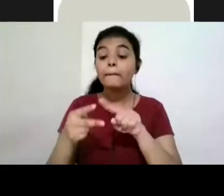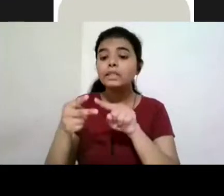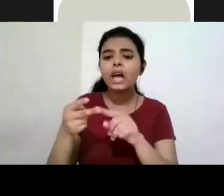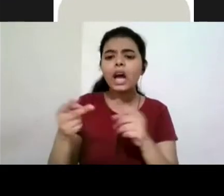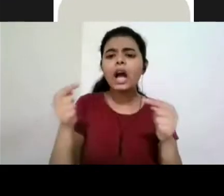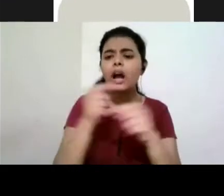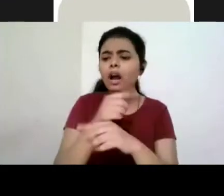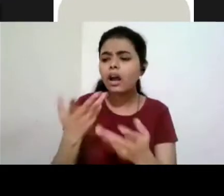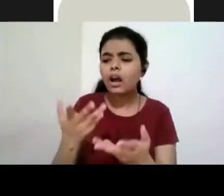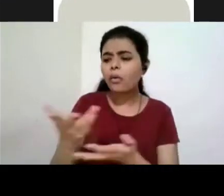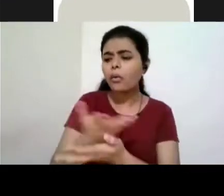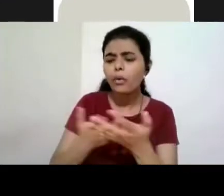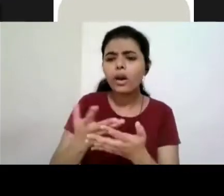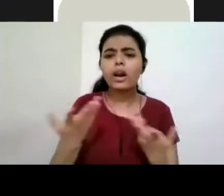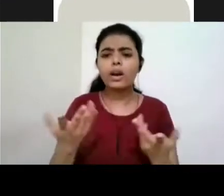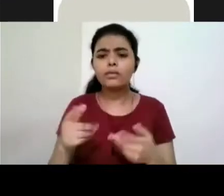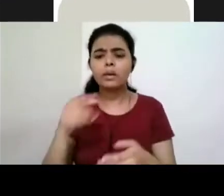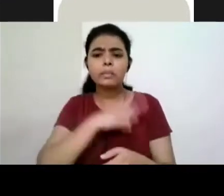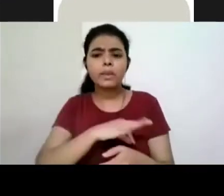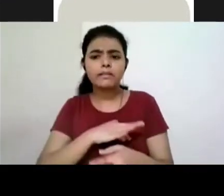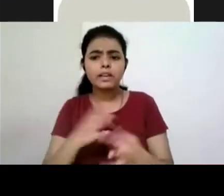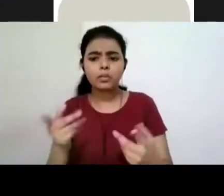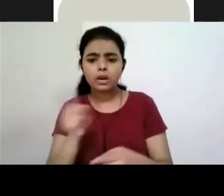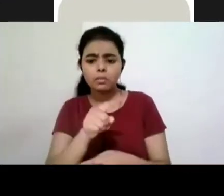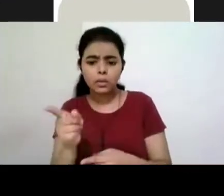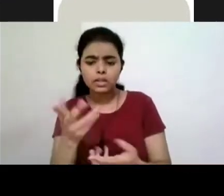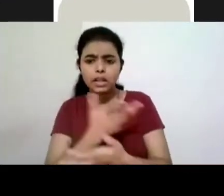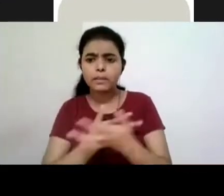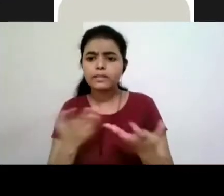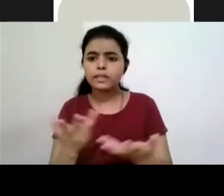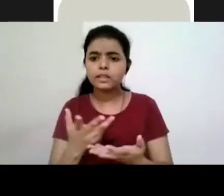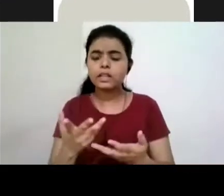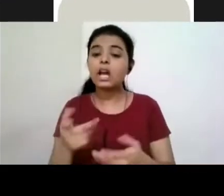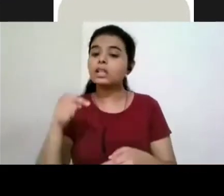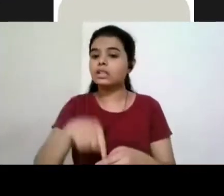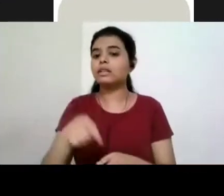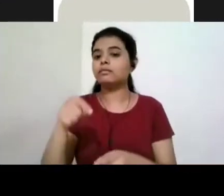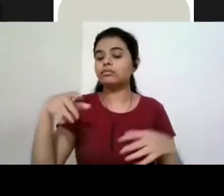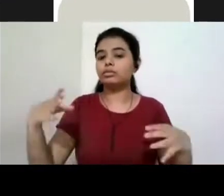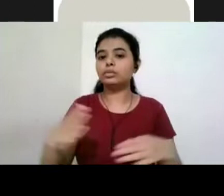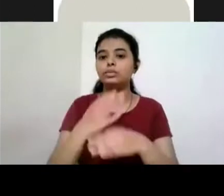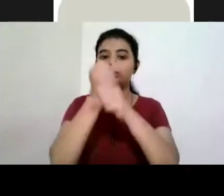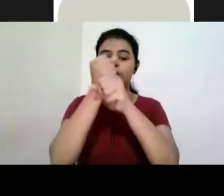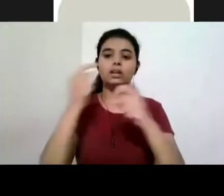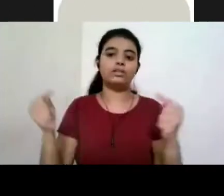other. What is it that they could be getting from each other is the thrust of my argument.